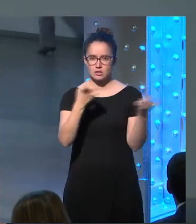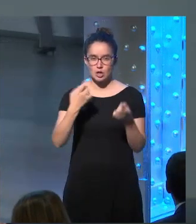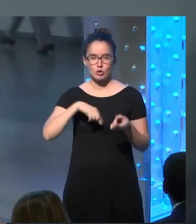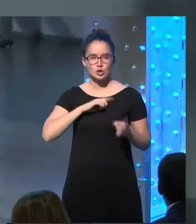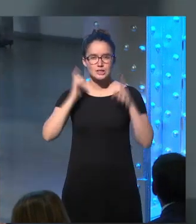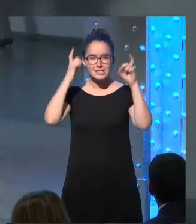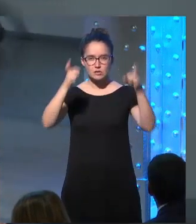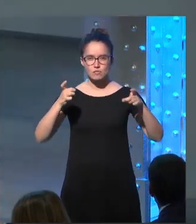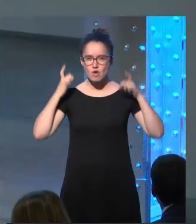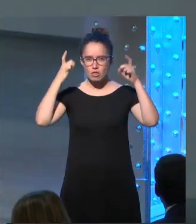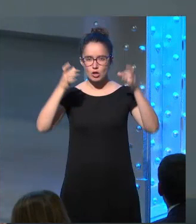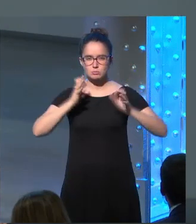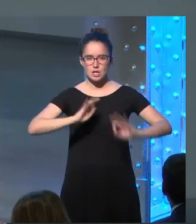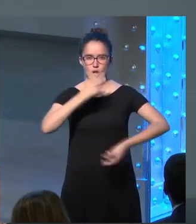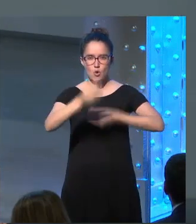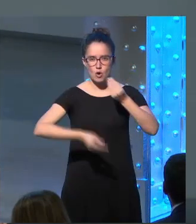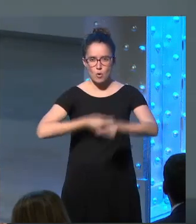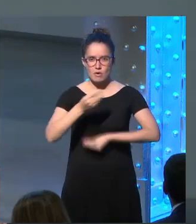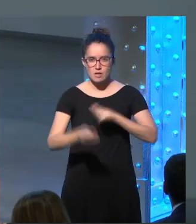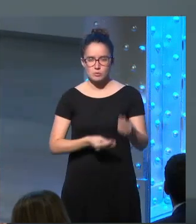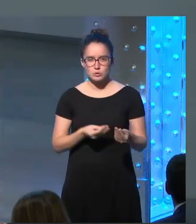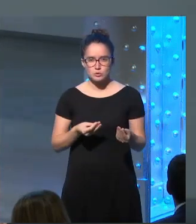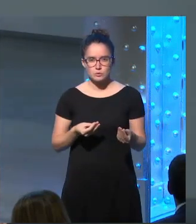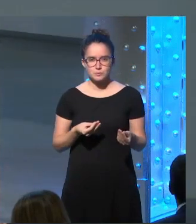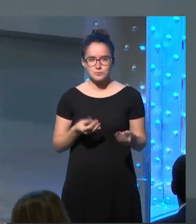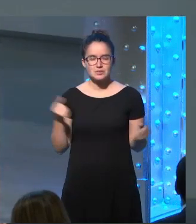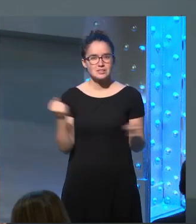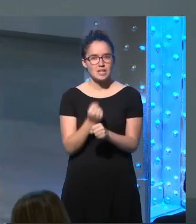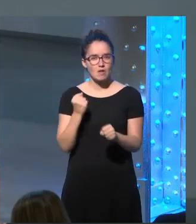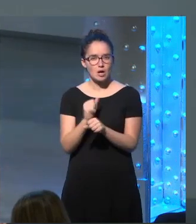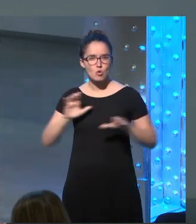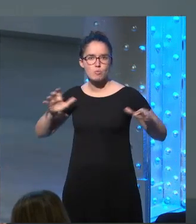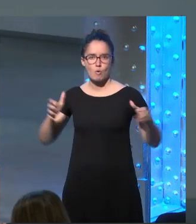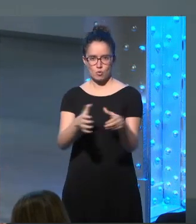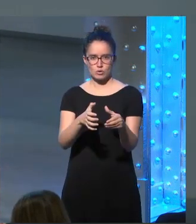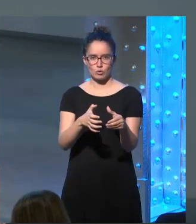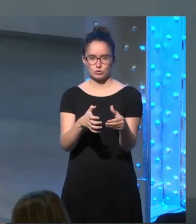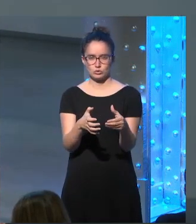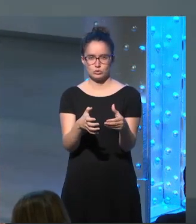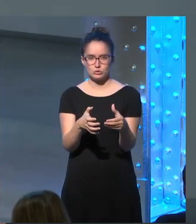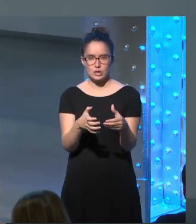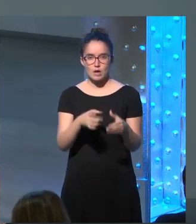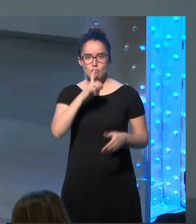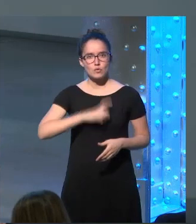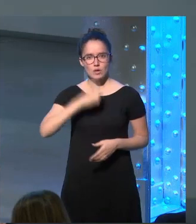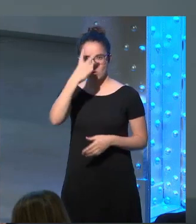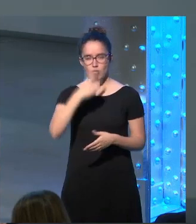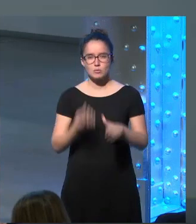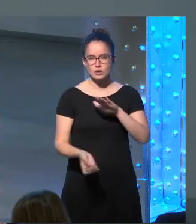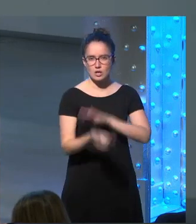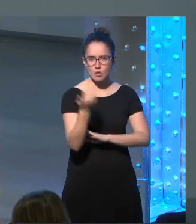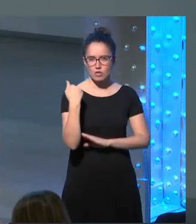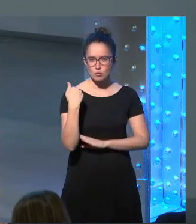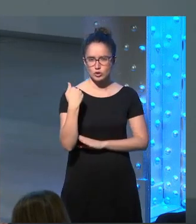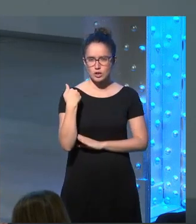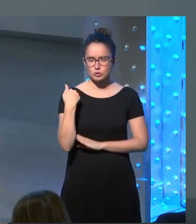such, require a special effort, and that's an effort that we develop by working together. In